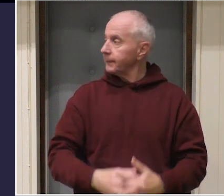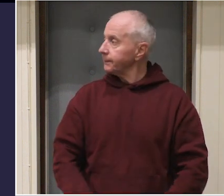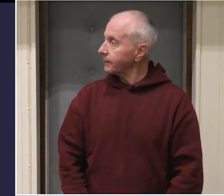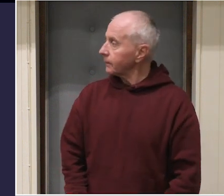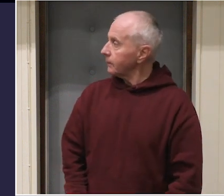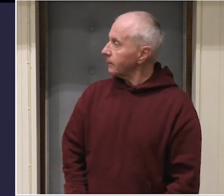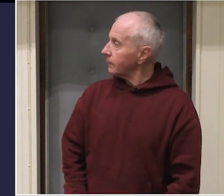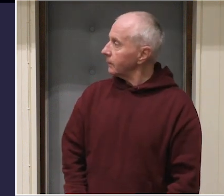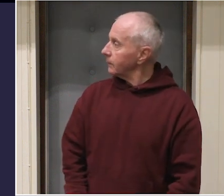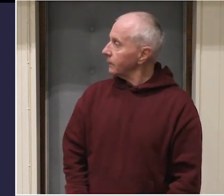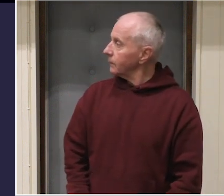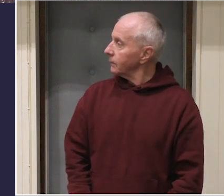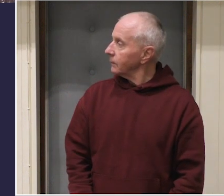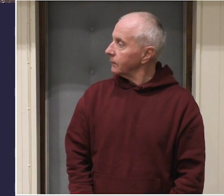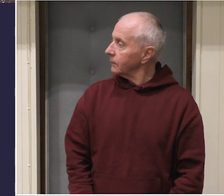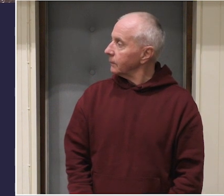Okay, next, which way's forwards, which way's backwards?